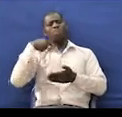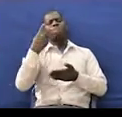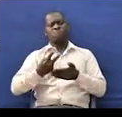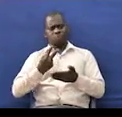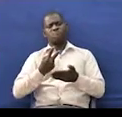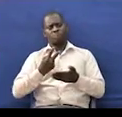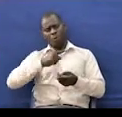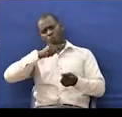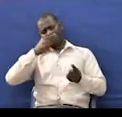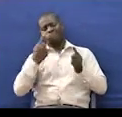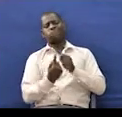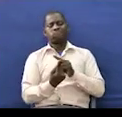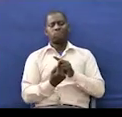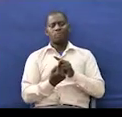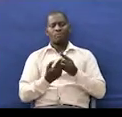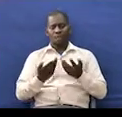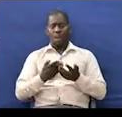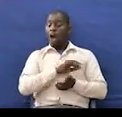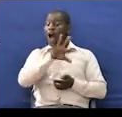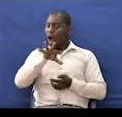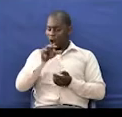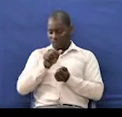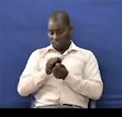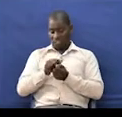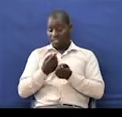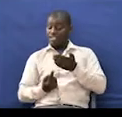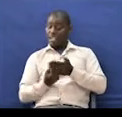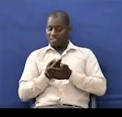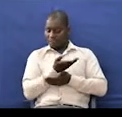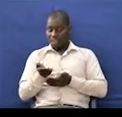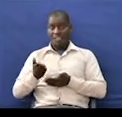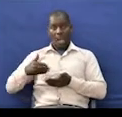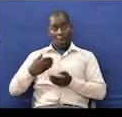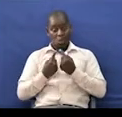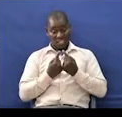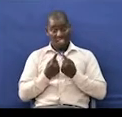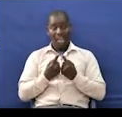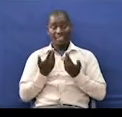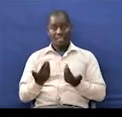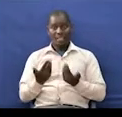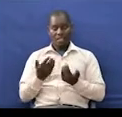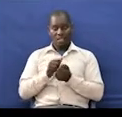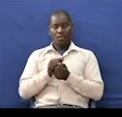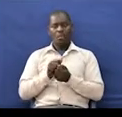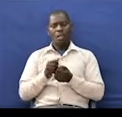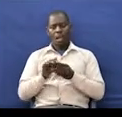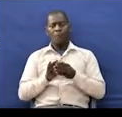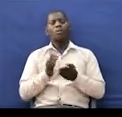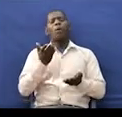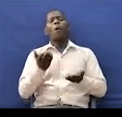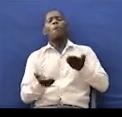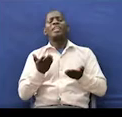As we have seen from all of those effects which we have discussed, we are describing what we call about the moment of force. Moment